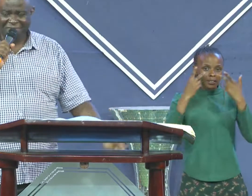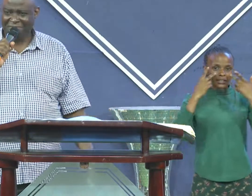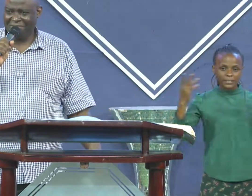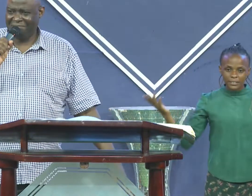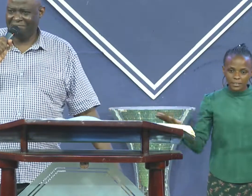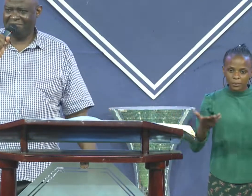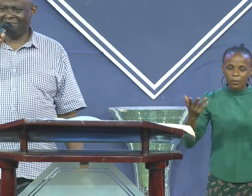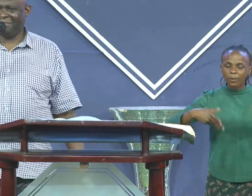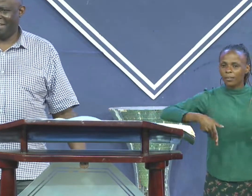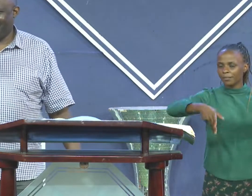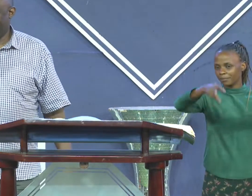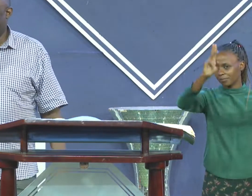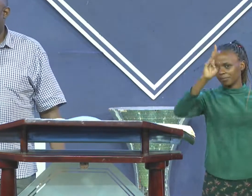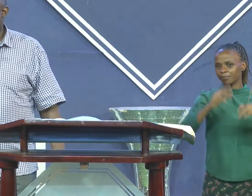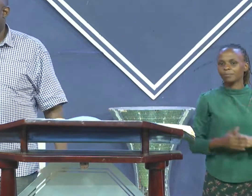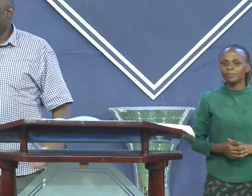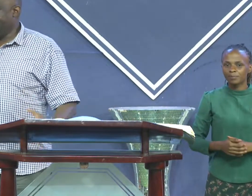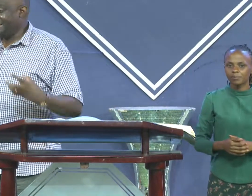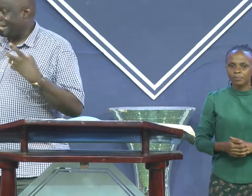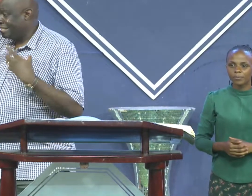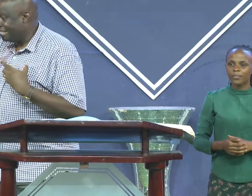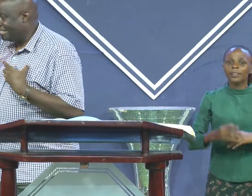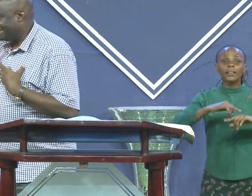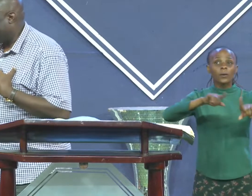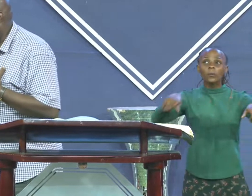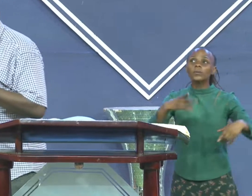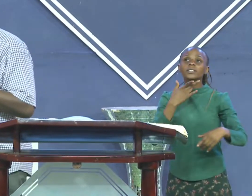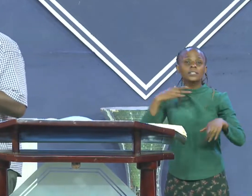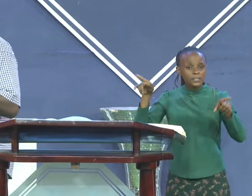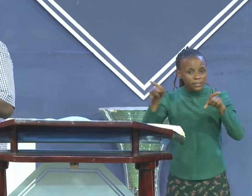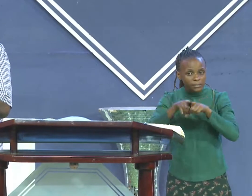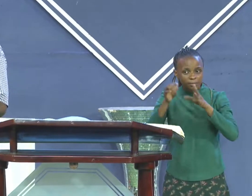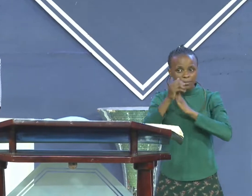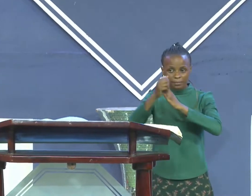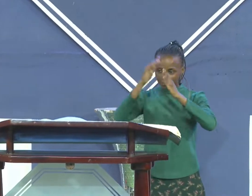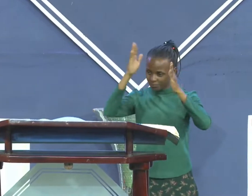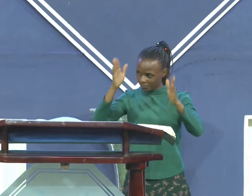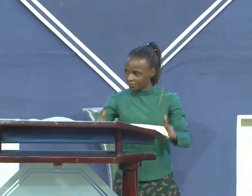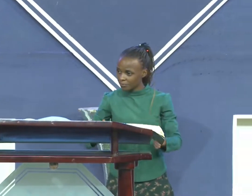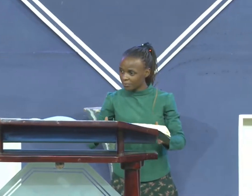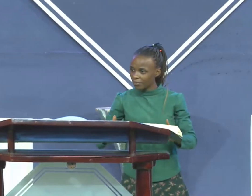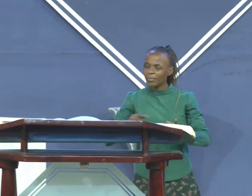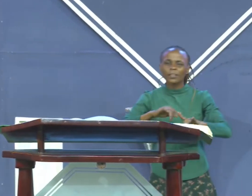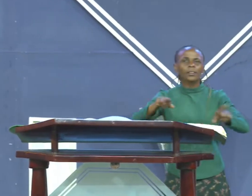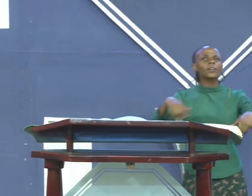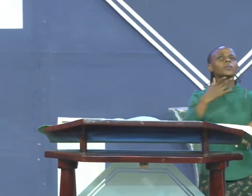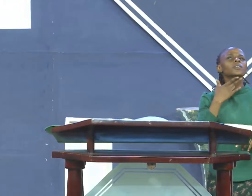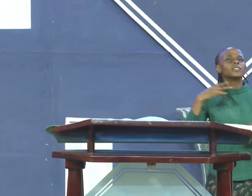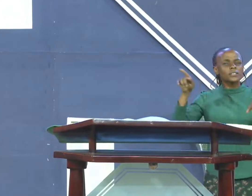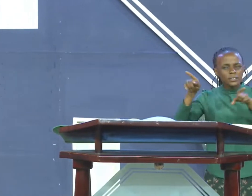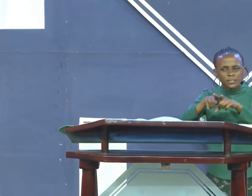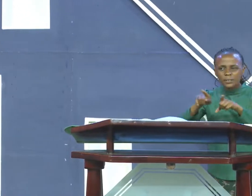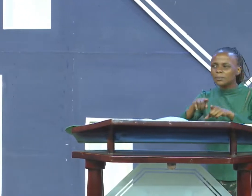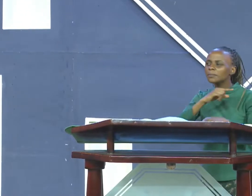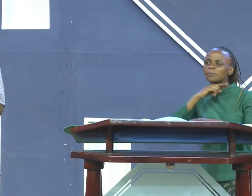going. We need it as leaders. We need it as the